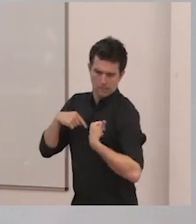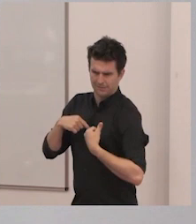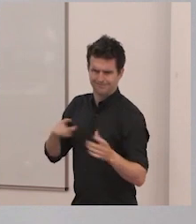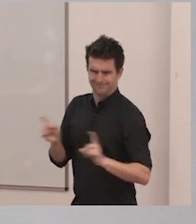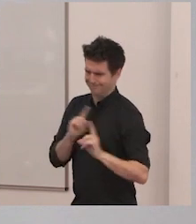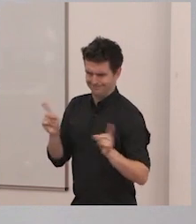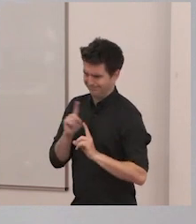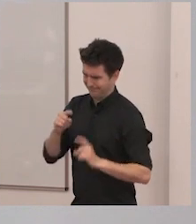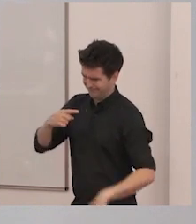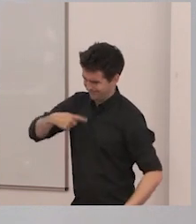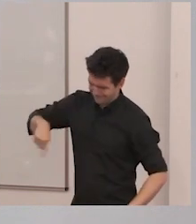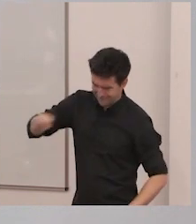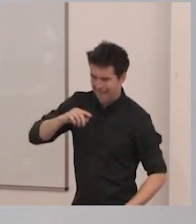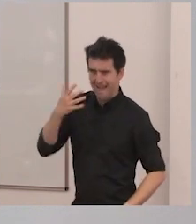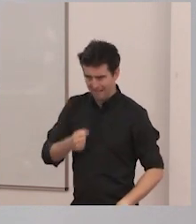So ableism